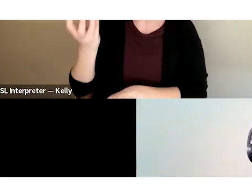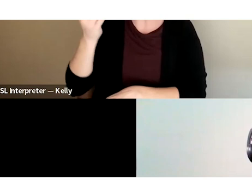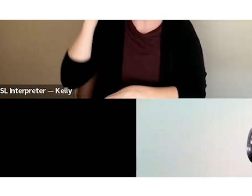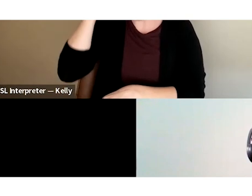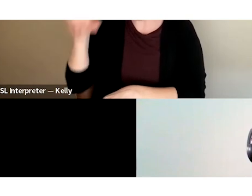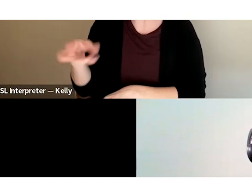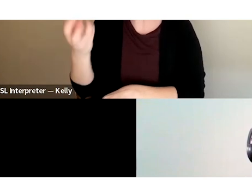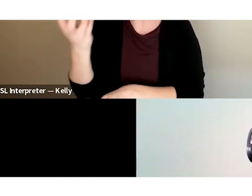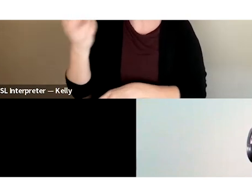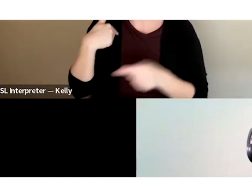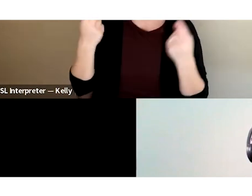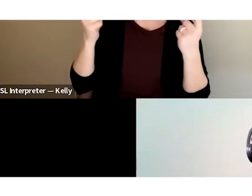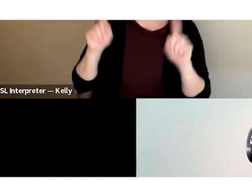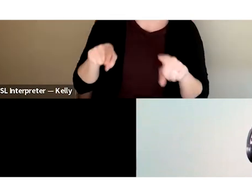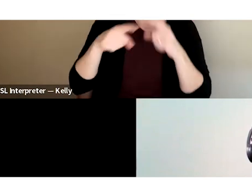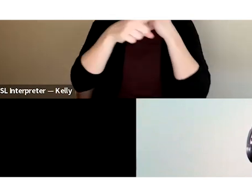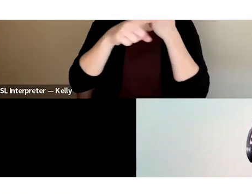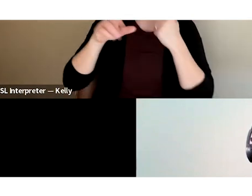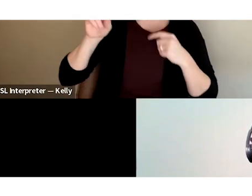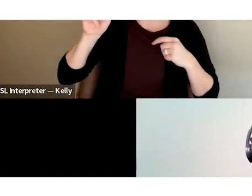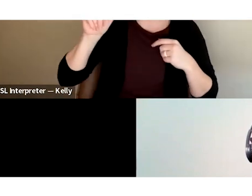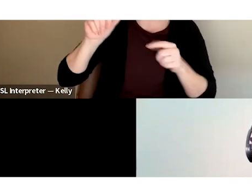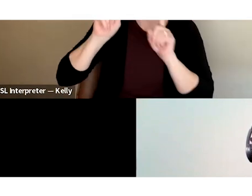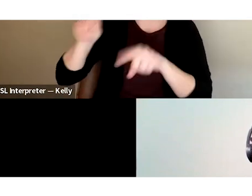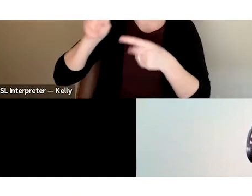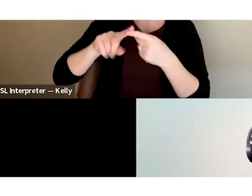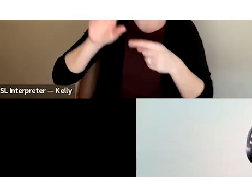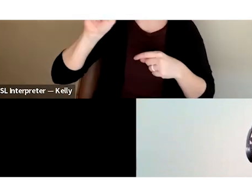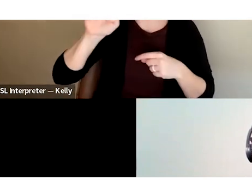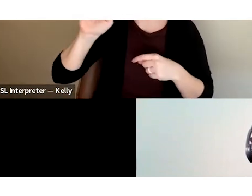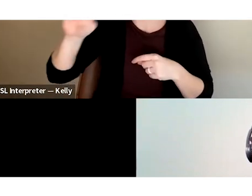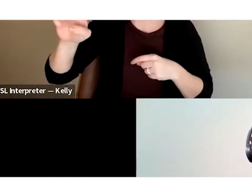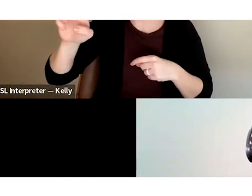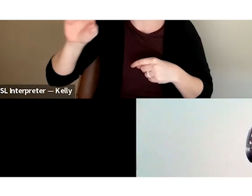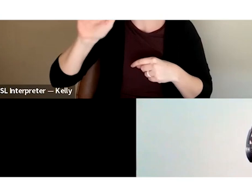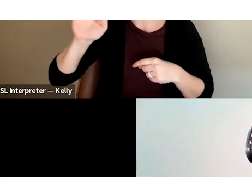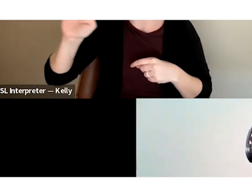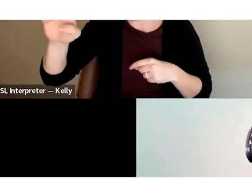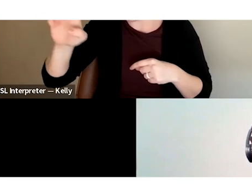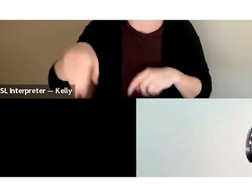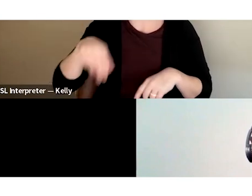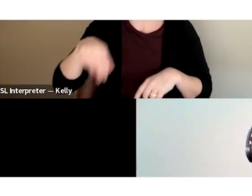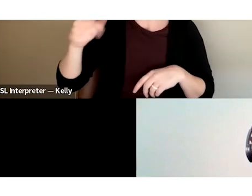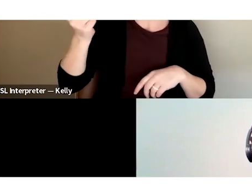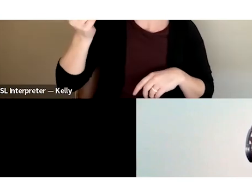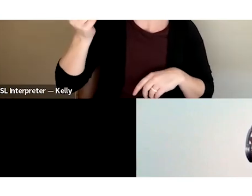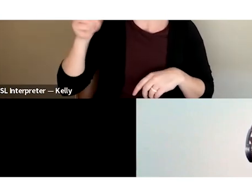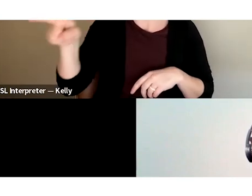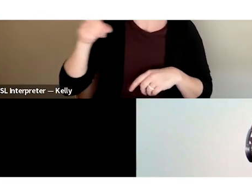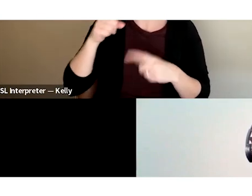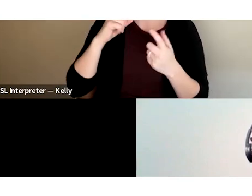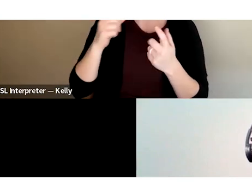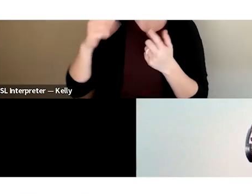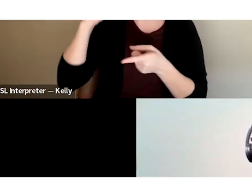happening is that she goes to a seer. And they go through actually a kind